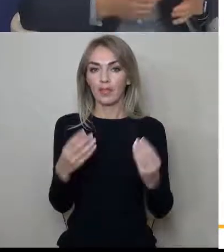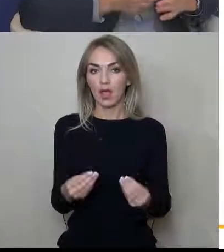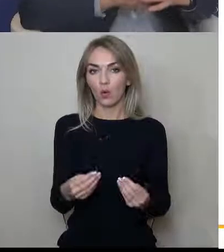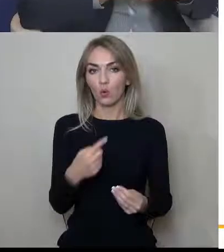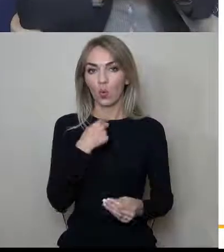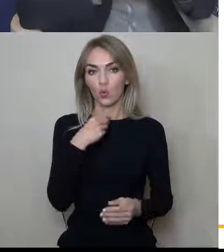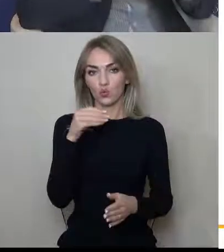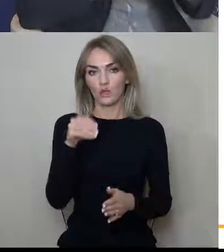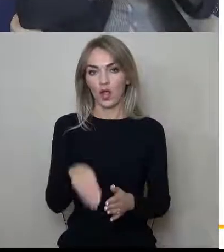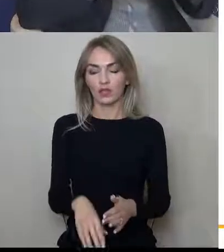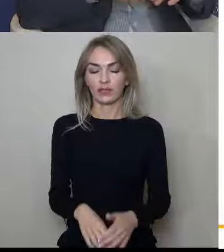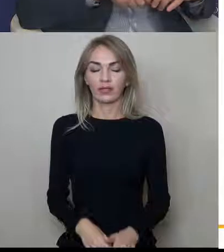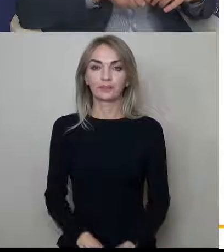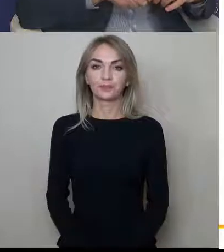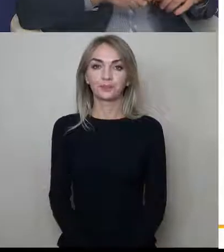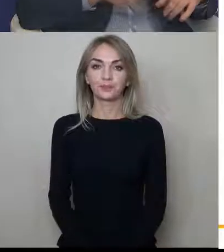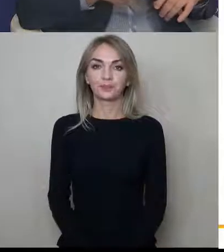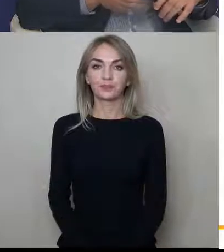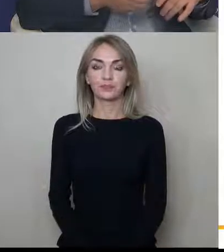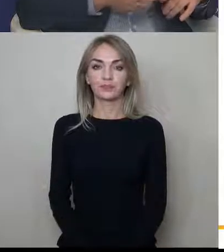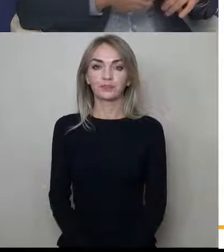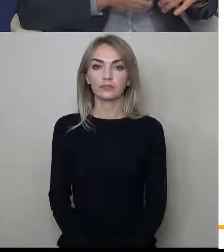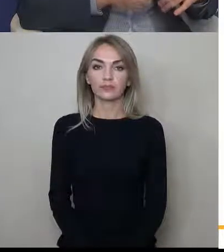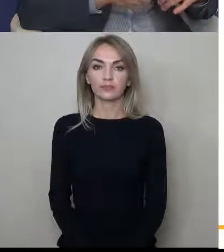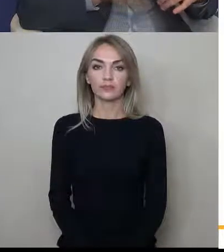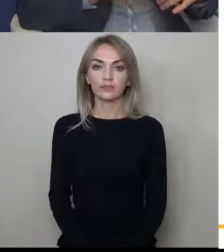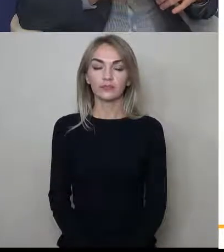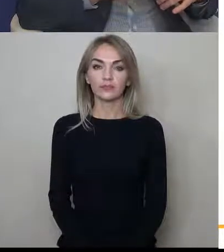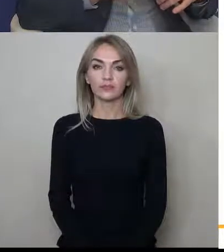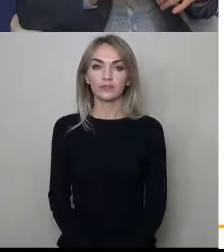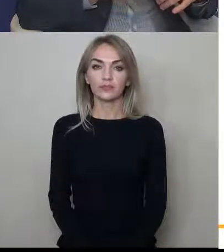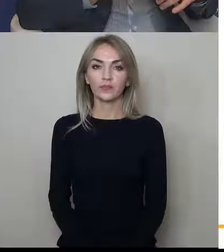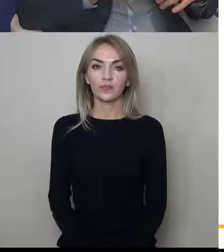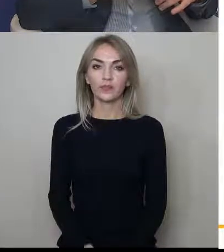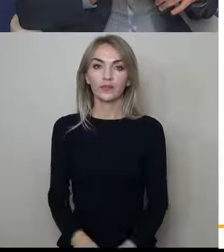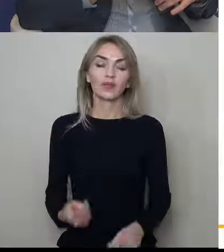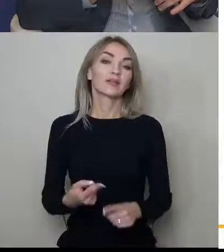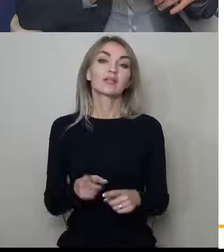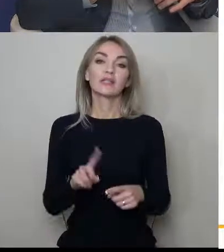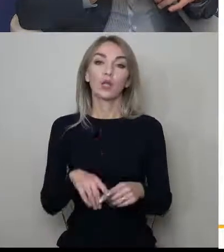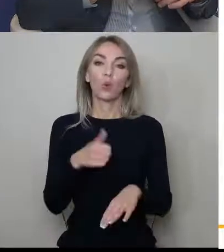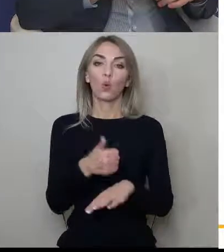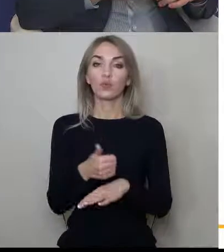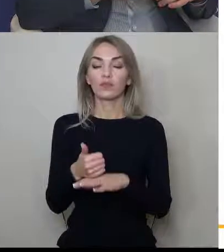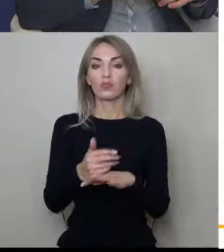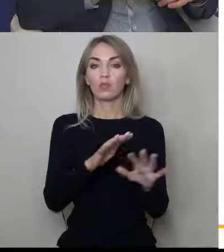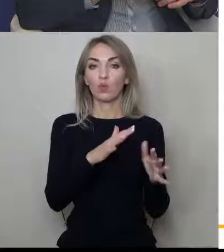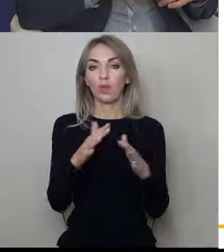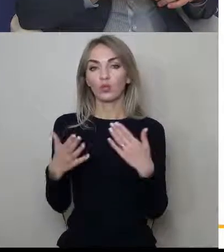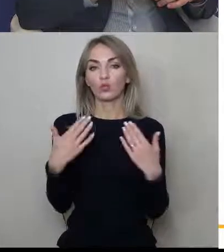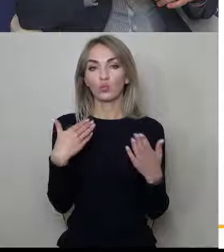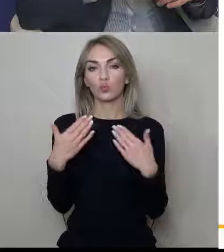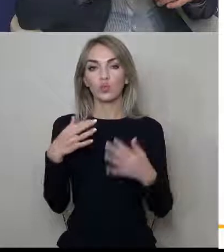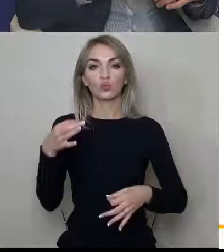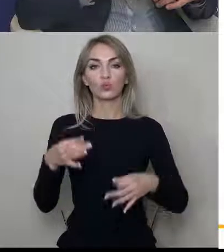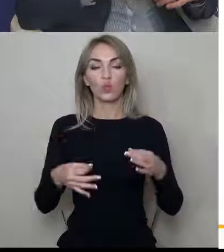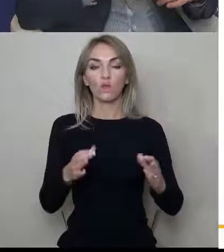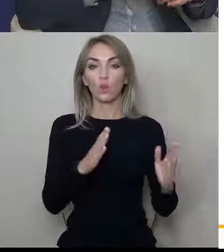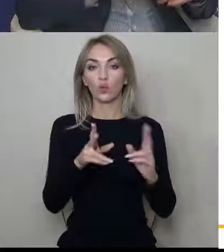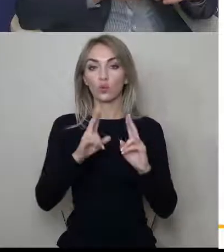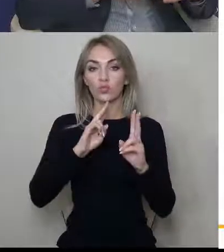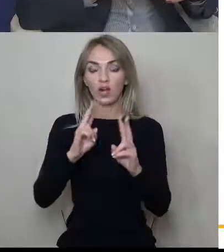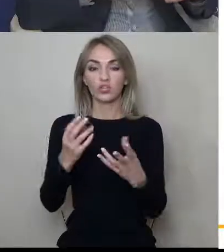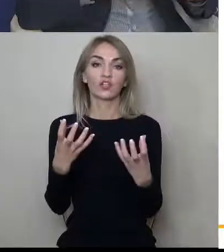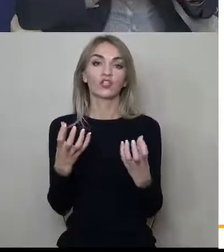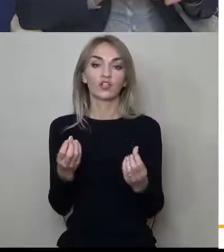considered prior to the day of voting. So these are the most important things that